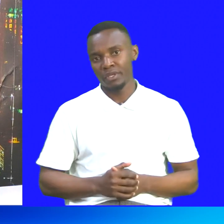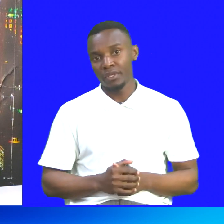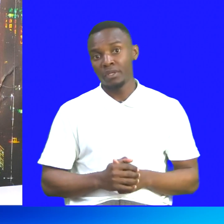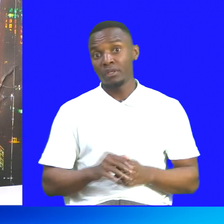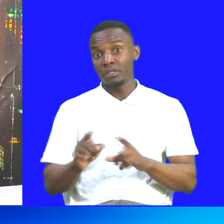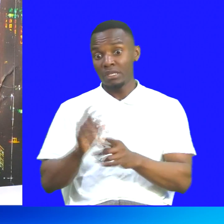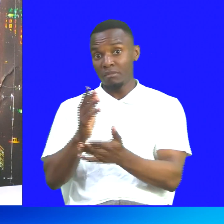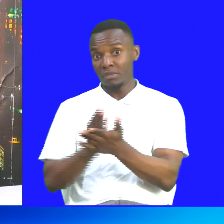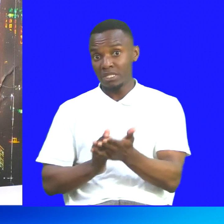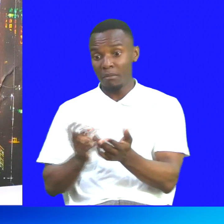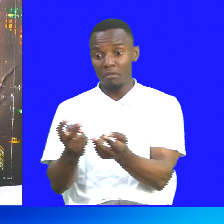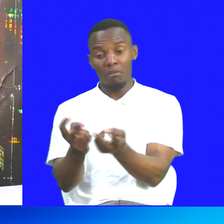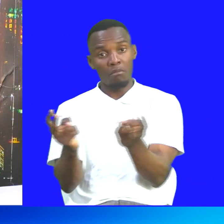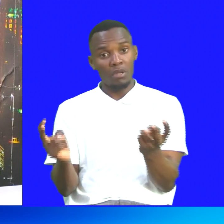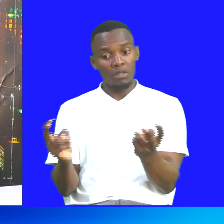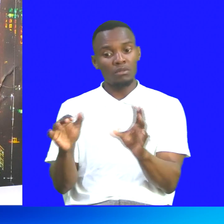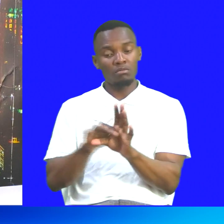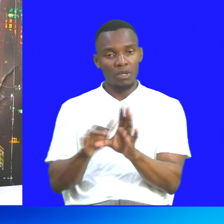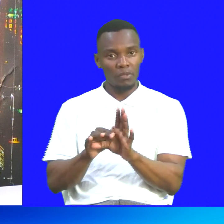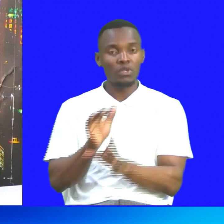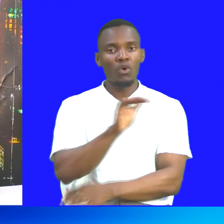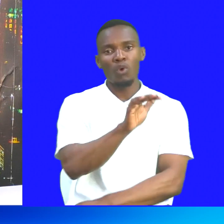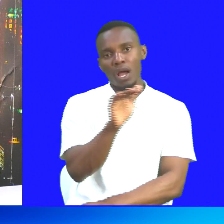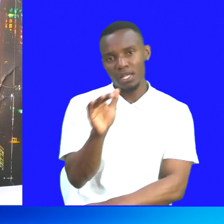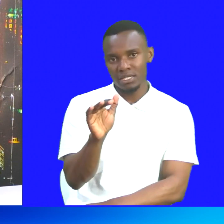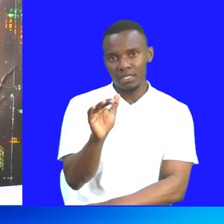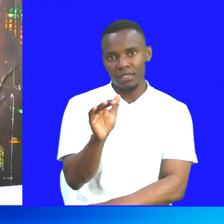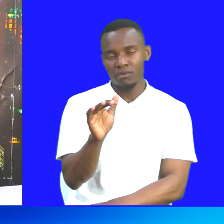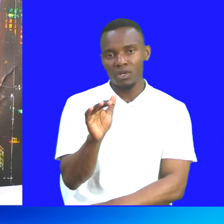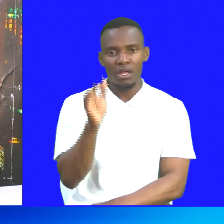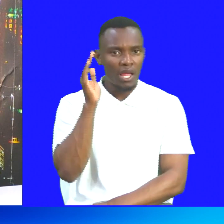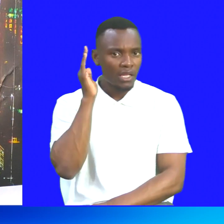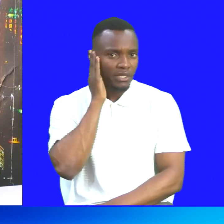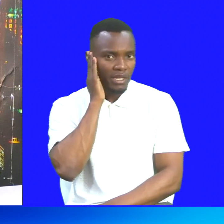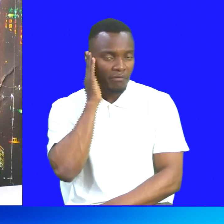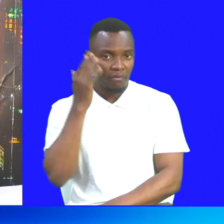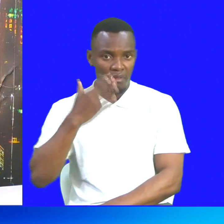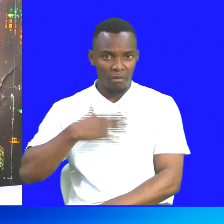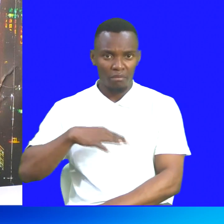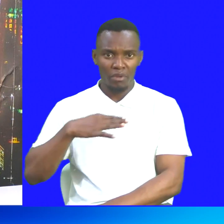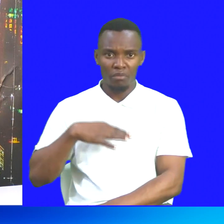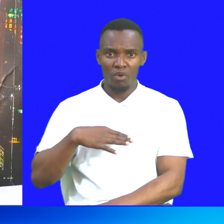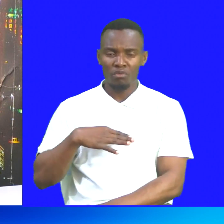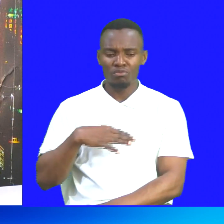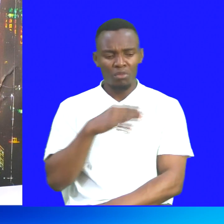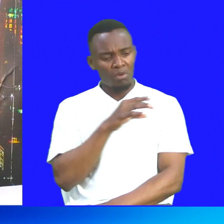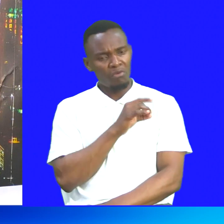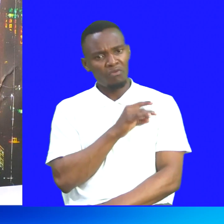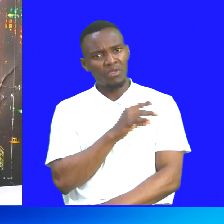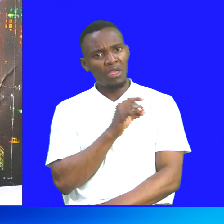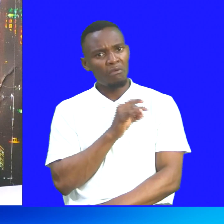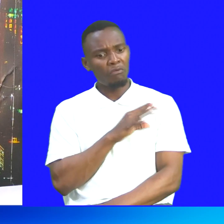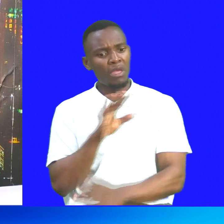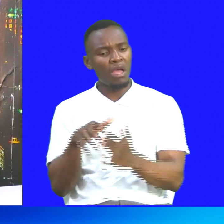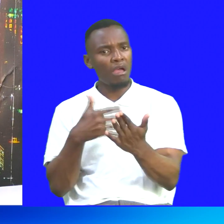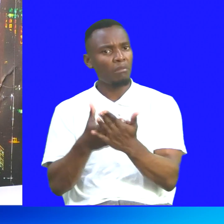the panelists were urging the deaf people not to fear to apply